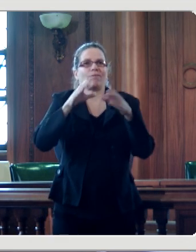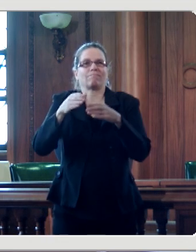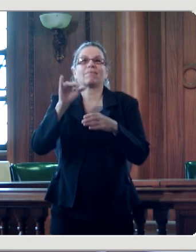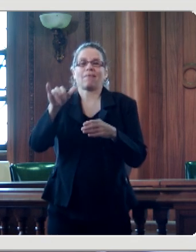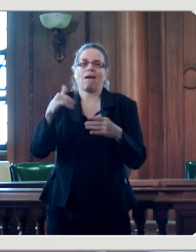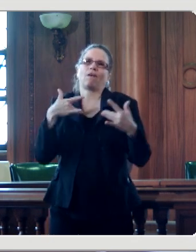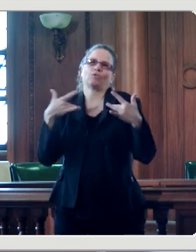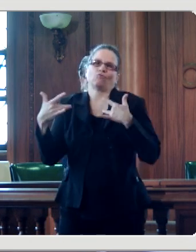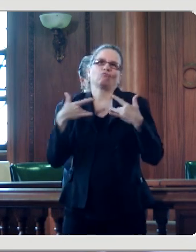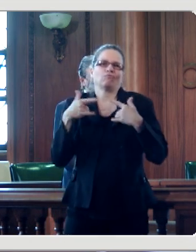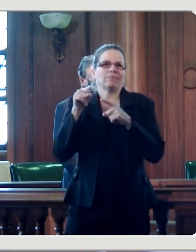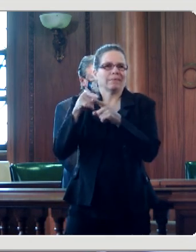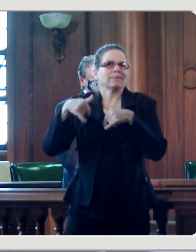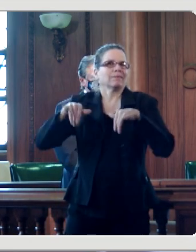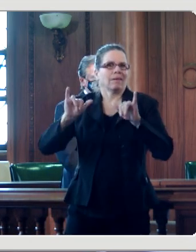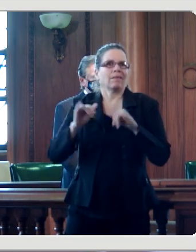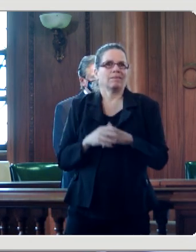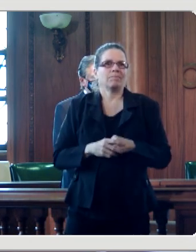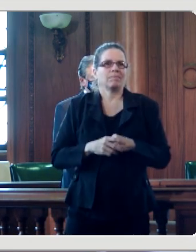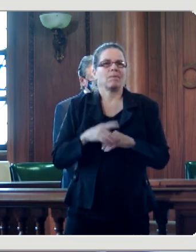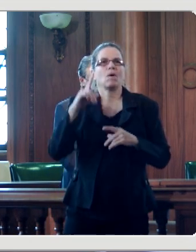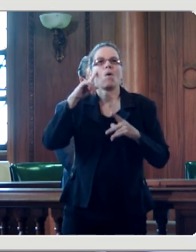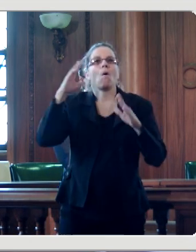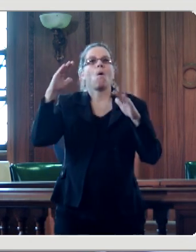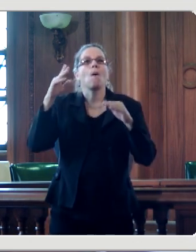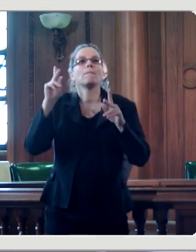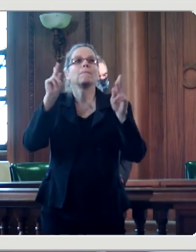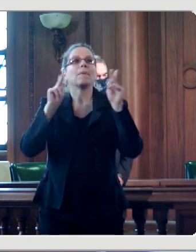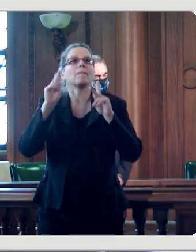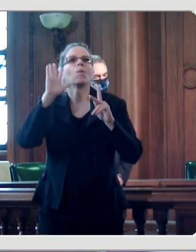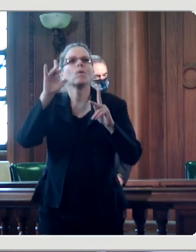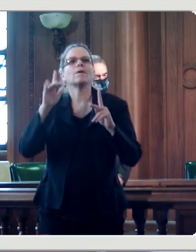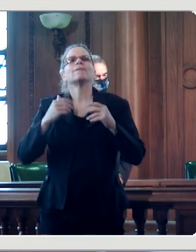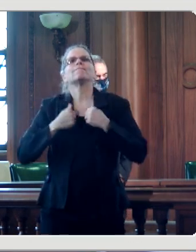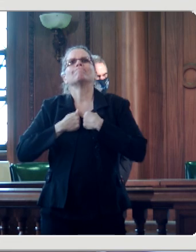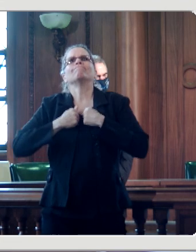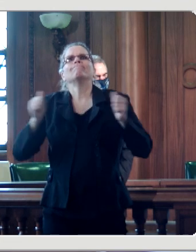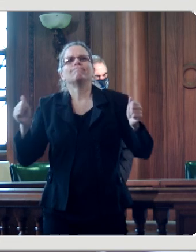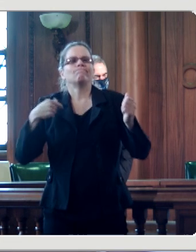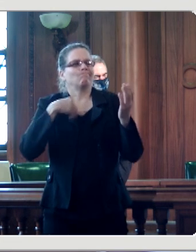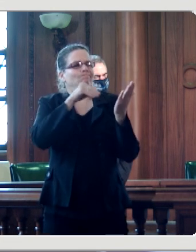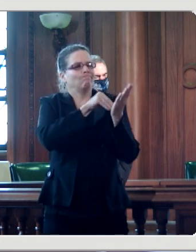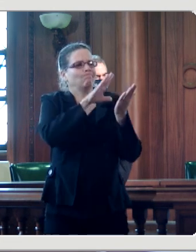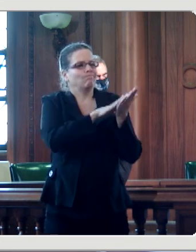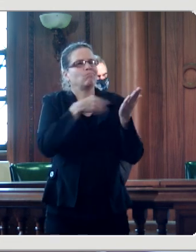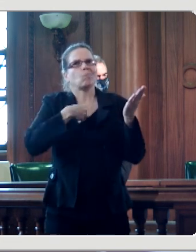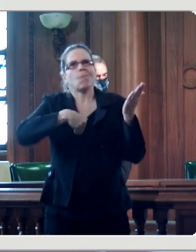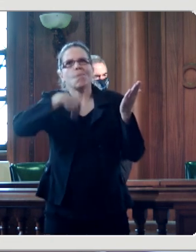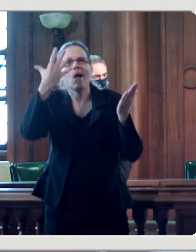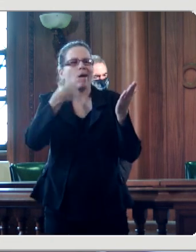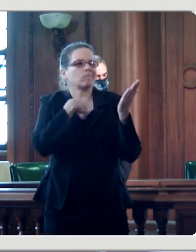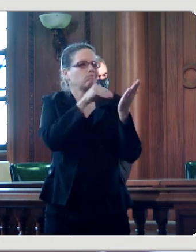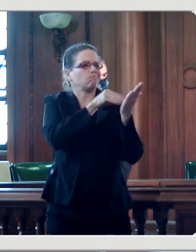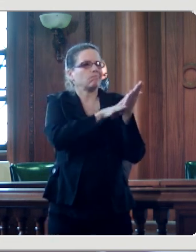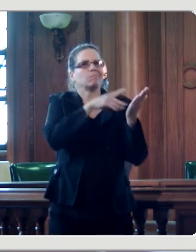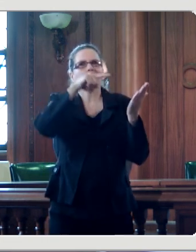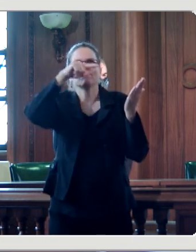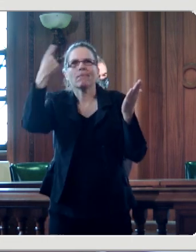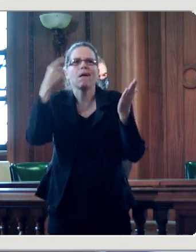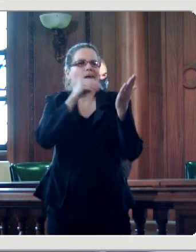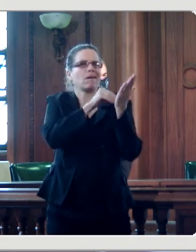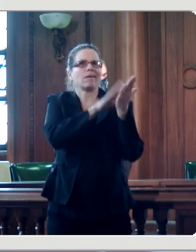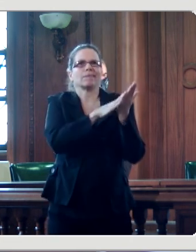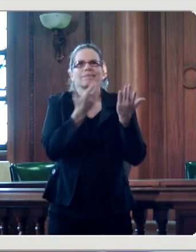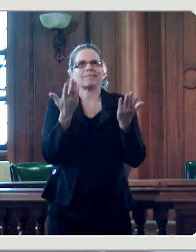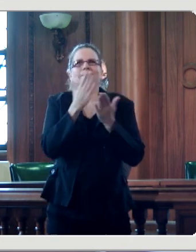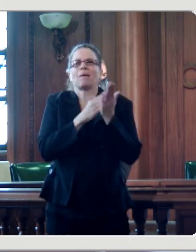if that data is not given to us, then we're unable to report it. So Black African American,